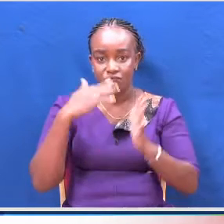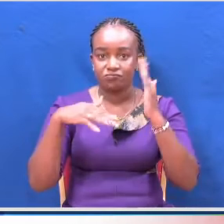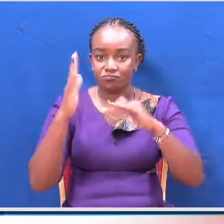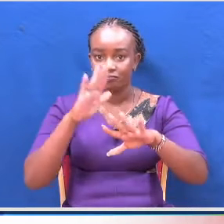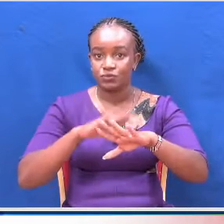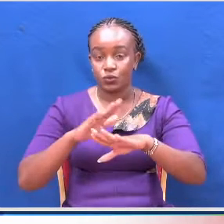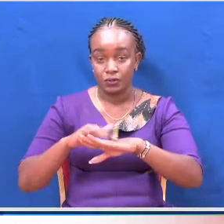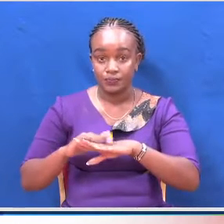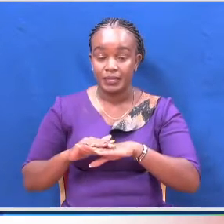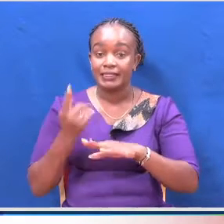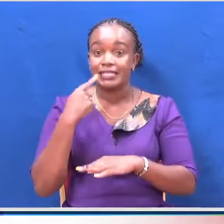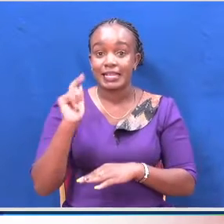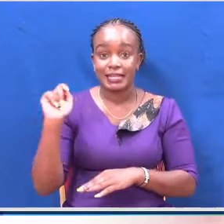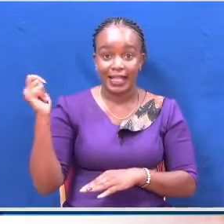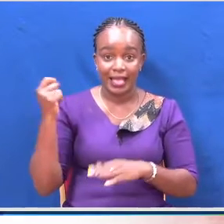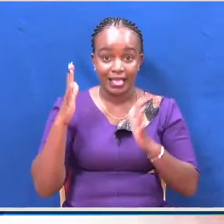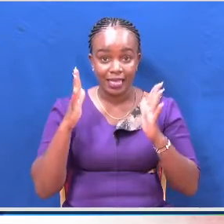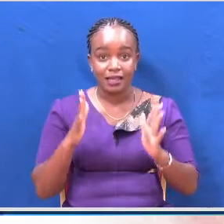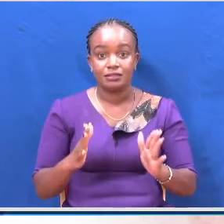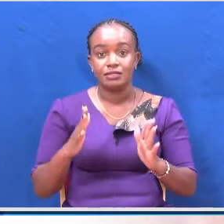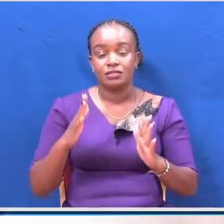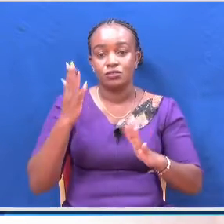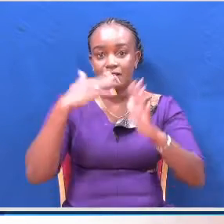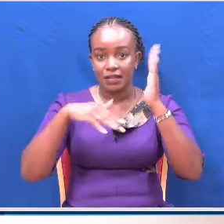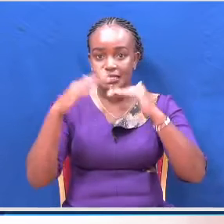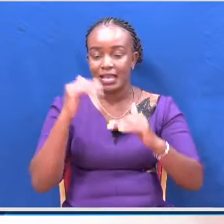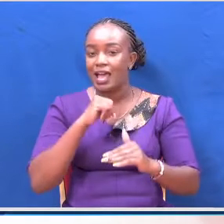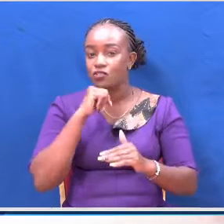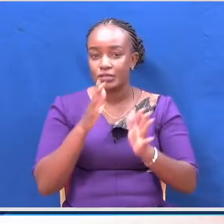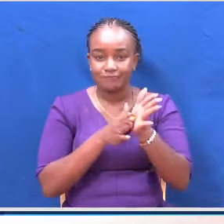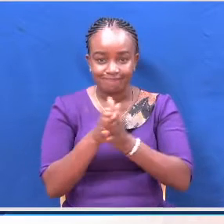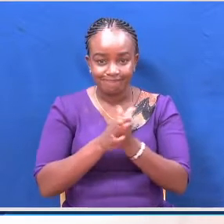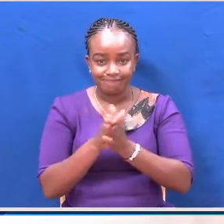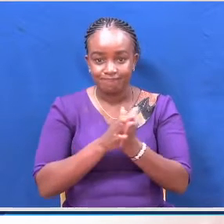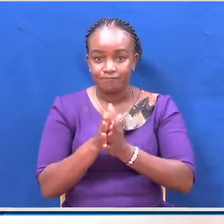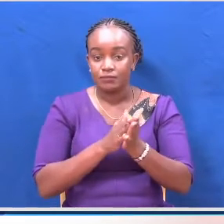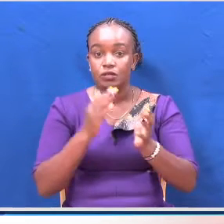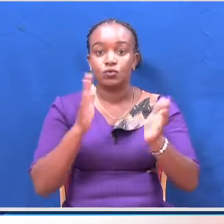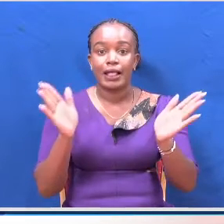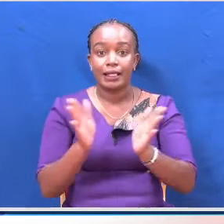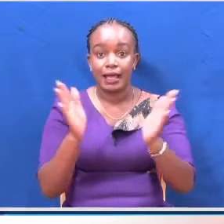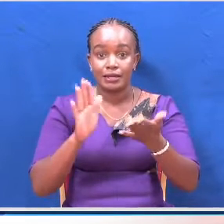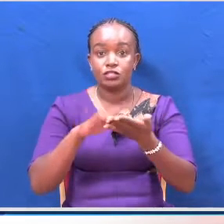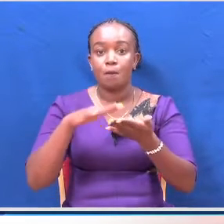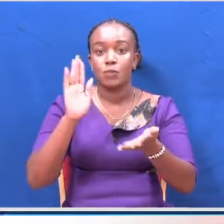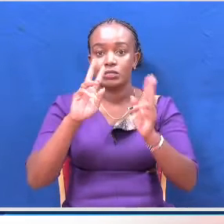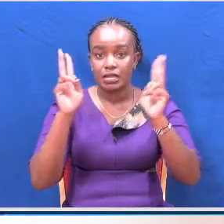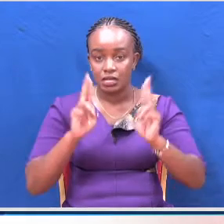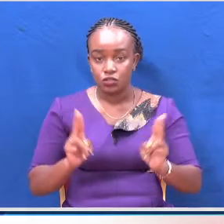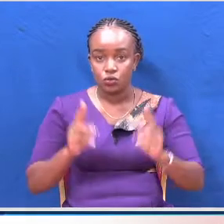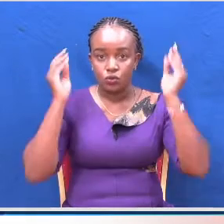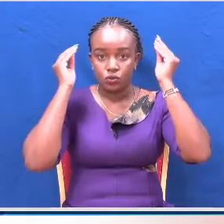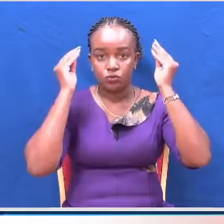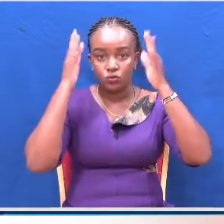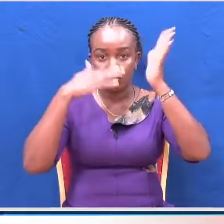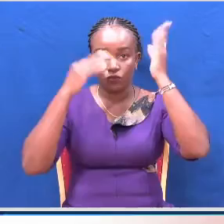that Kenyan universities are not aggressive enough in attracting international students who are key in helping institutions of higher learning